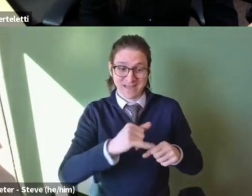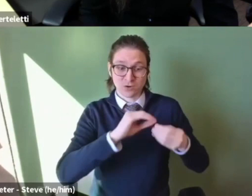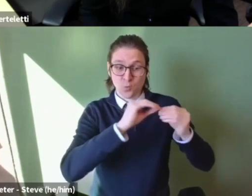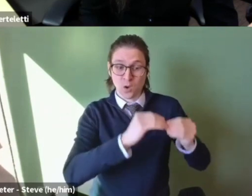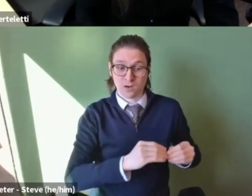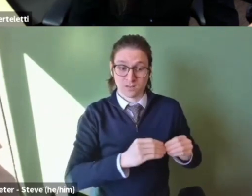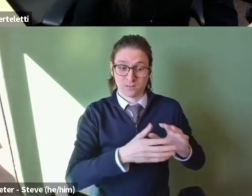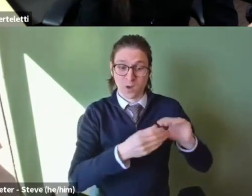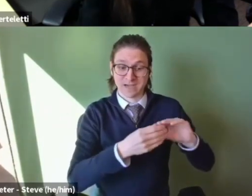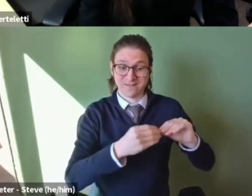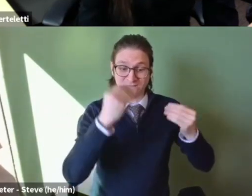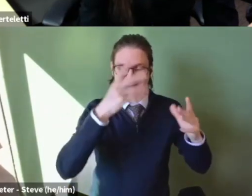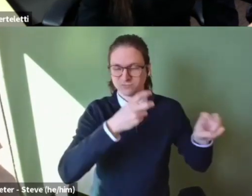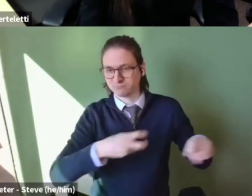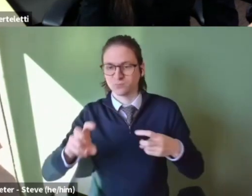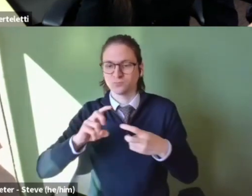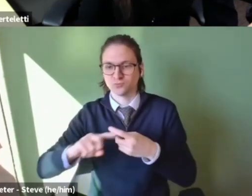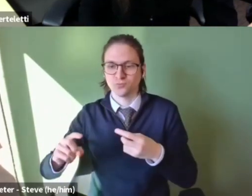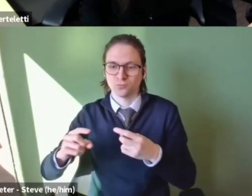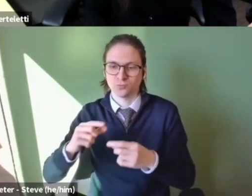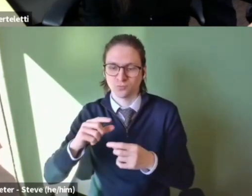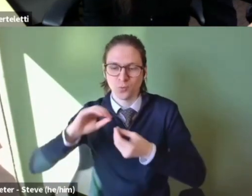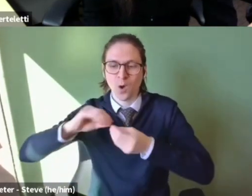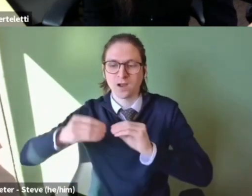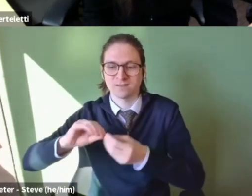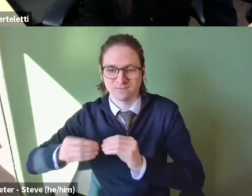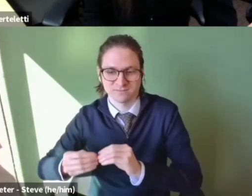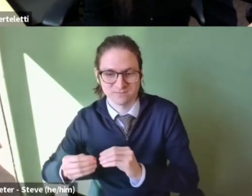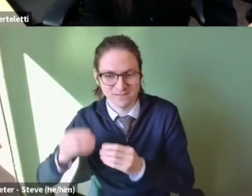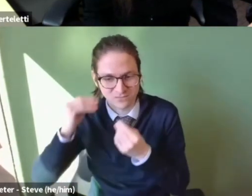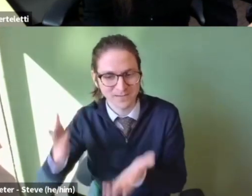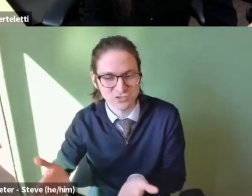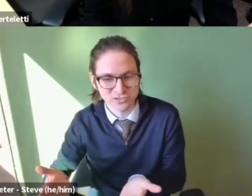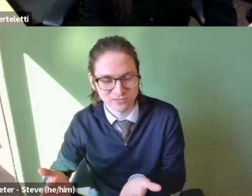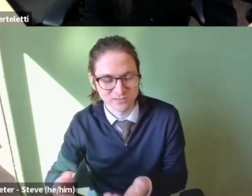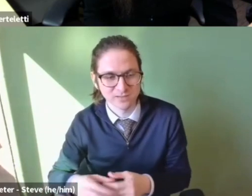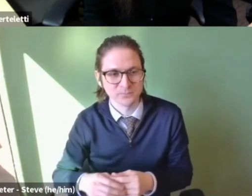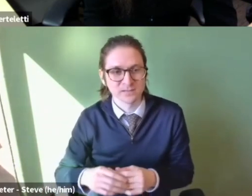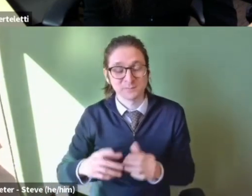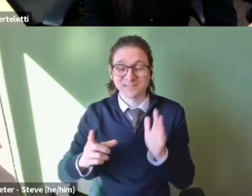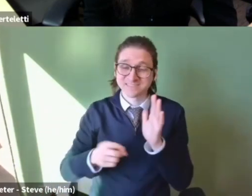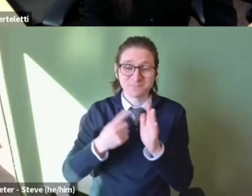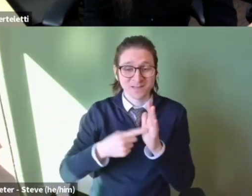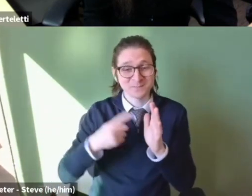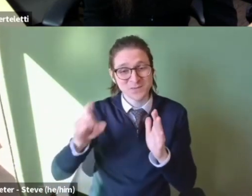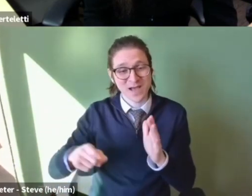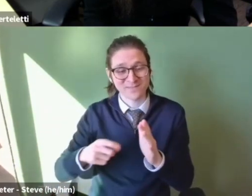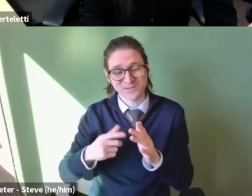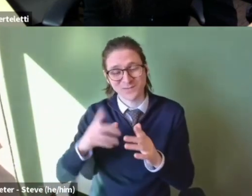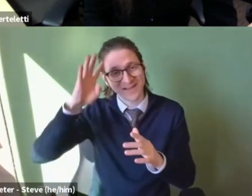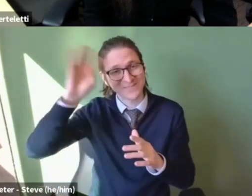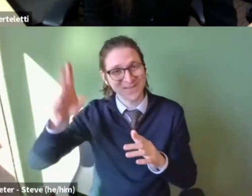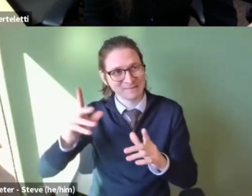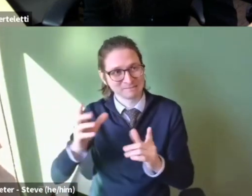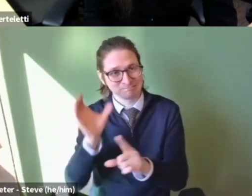data. And so that's basically how we do it. But it means sometimes inventing weird metrics that, that capture